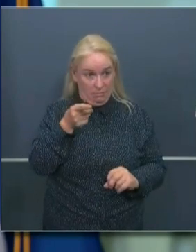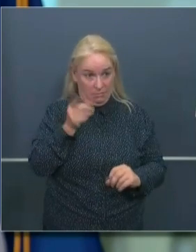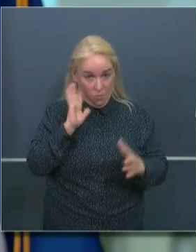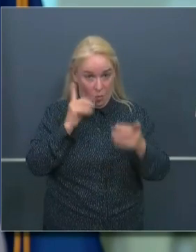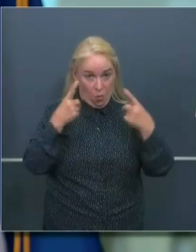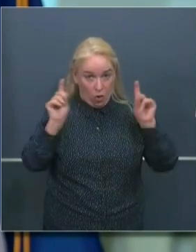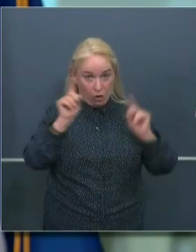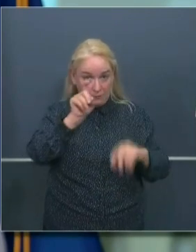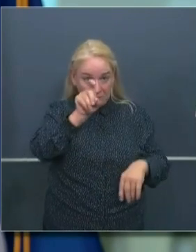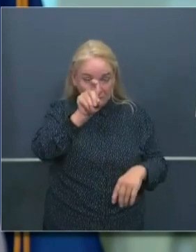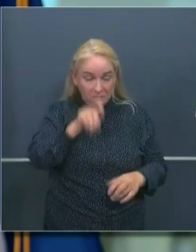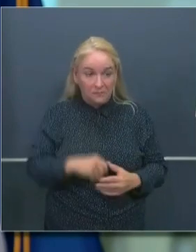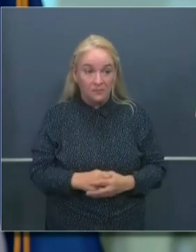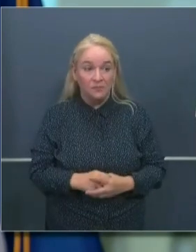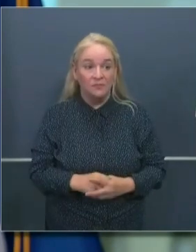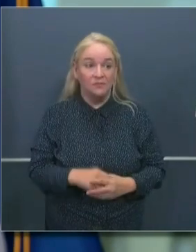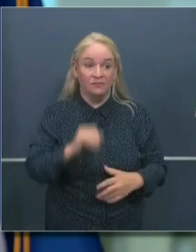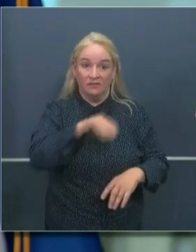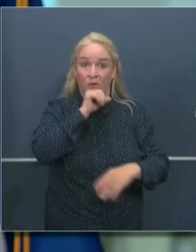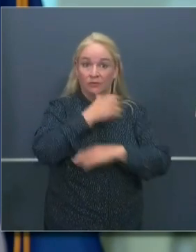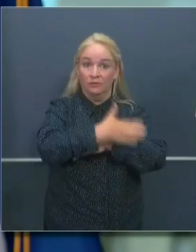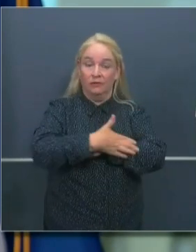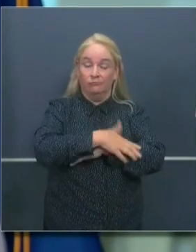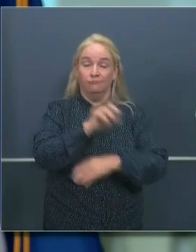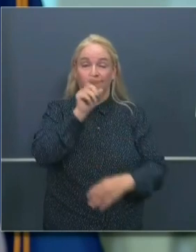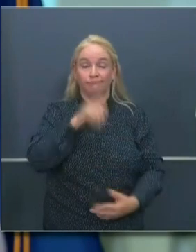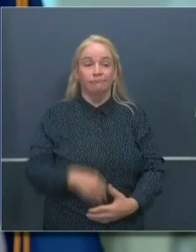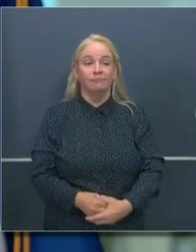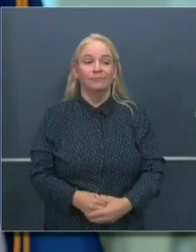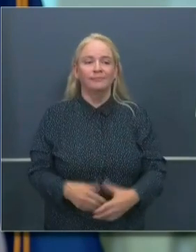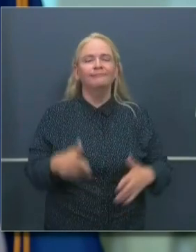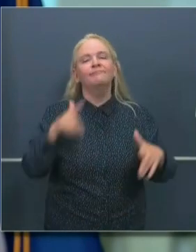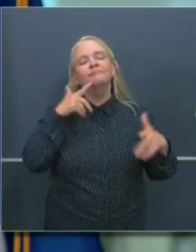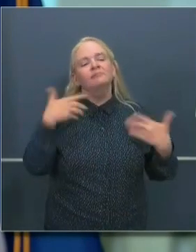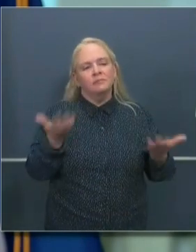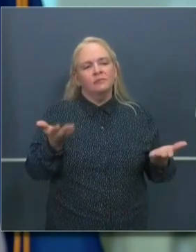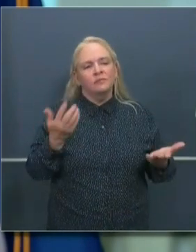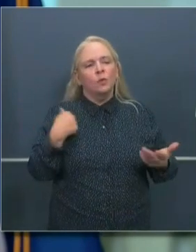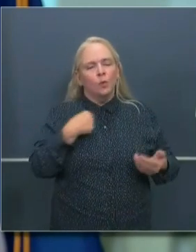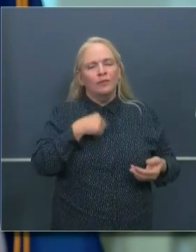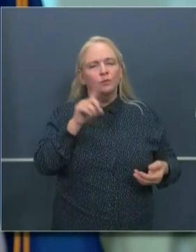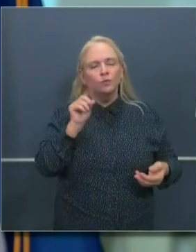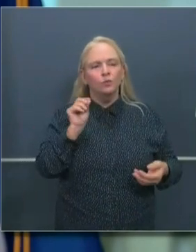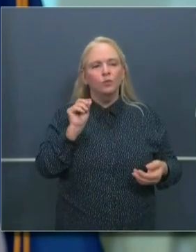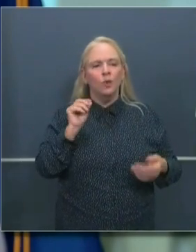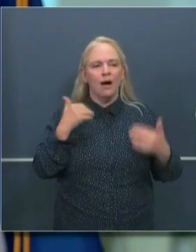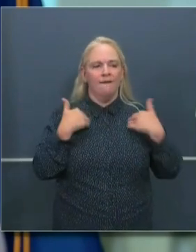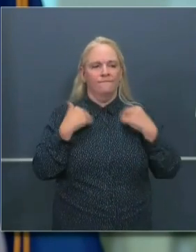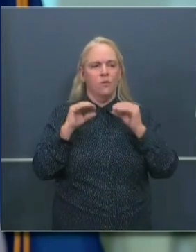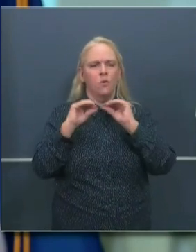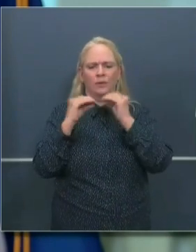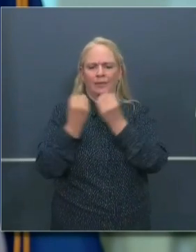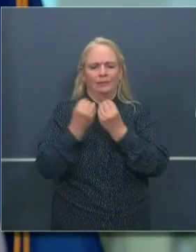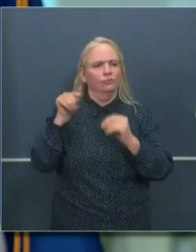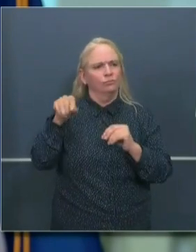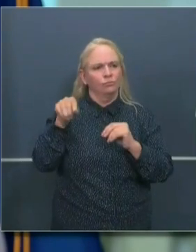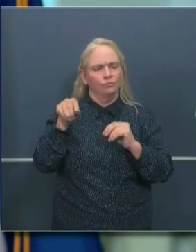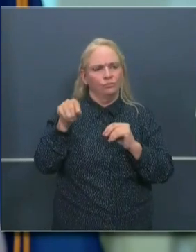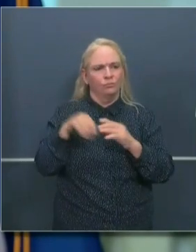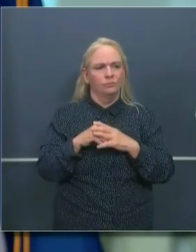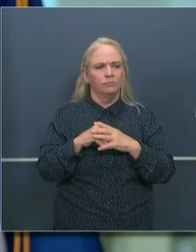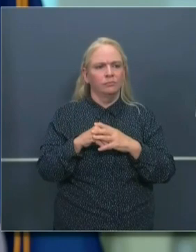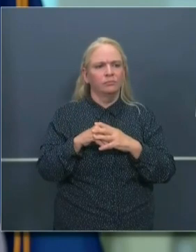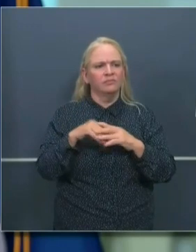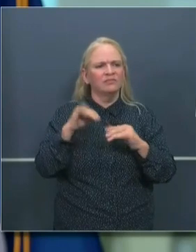organization that you know well, others may not, called CSAC. It's basically the organization representing 58 counties in the state of